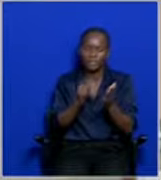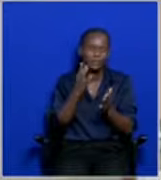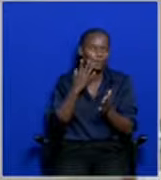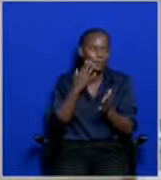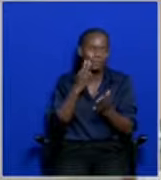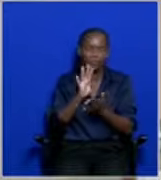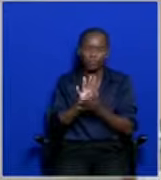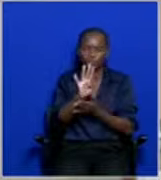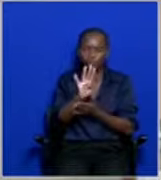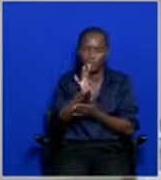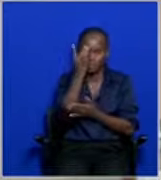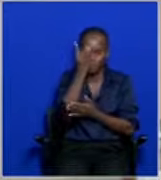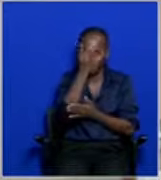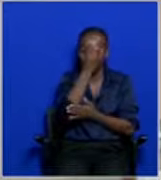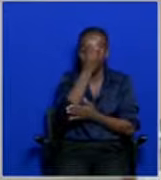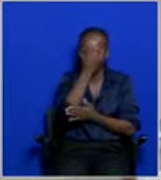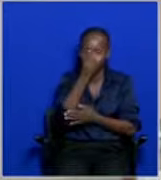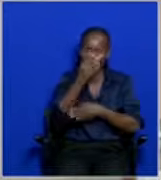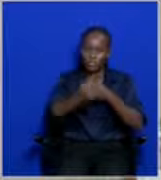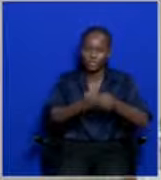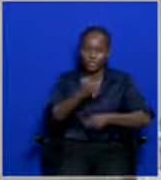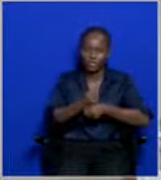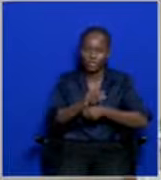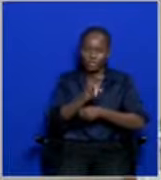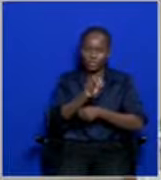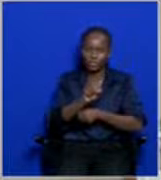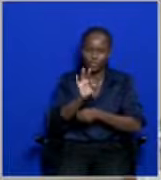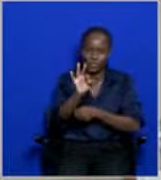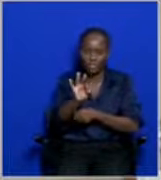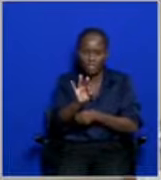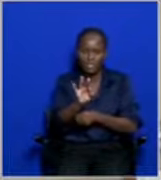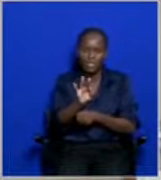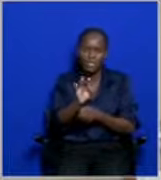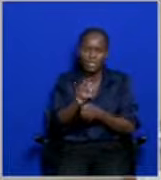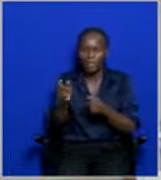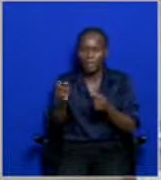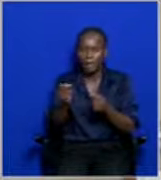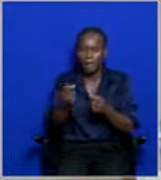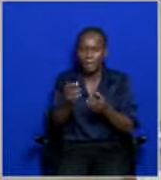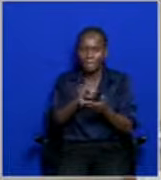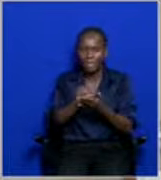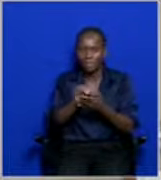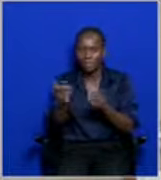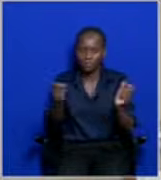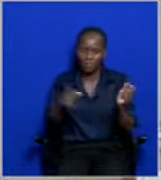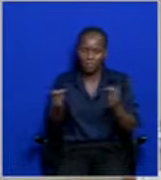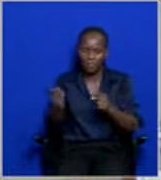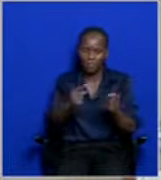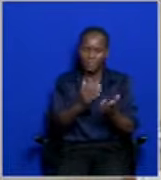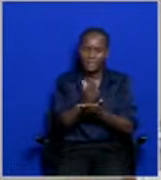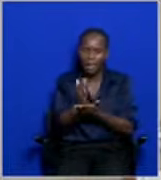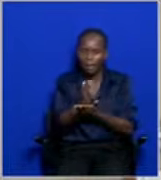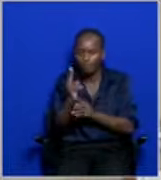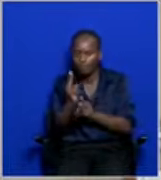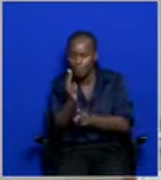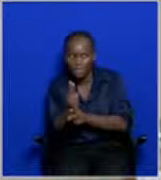2023. Some of these messages appear to be repeats. I guess it's a question of